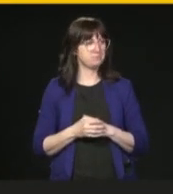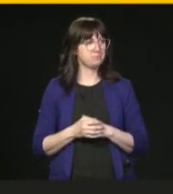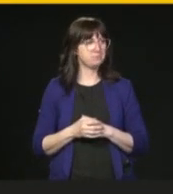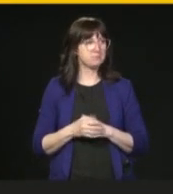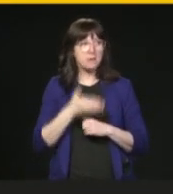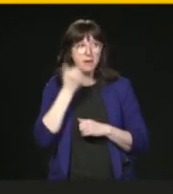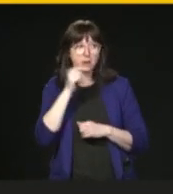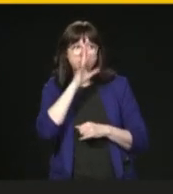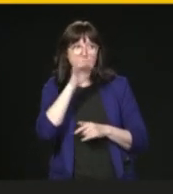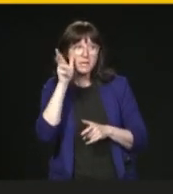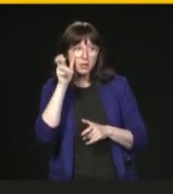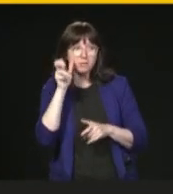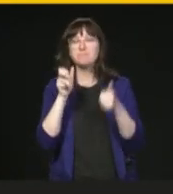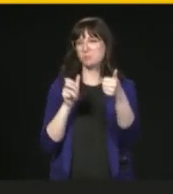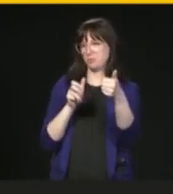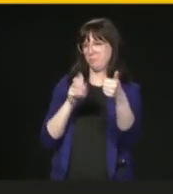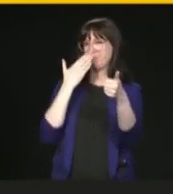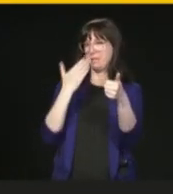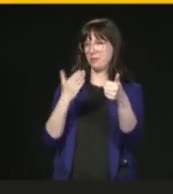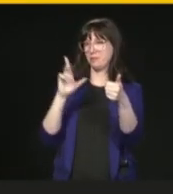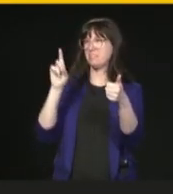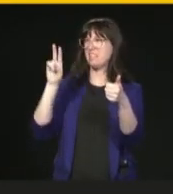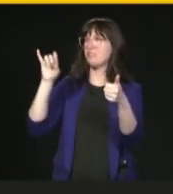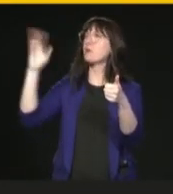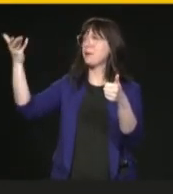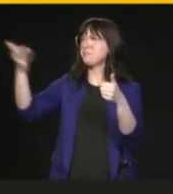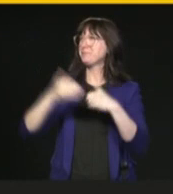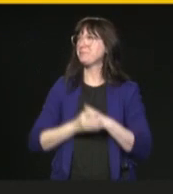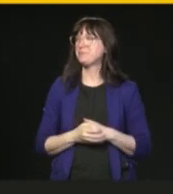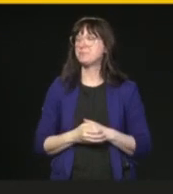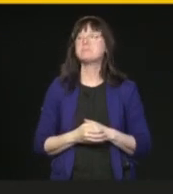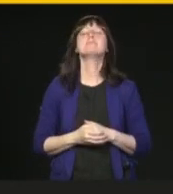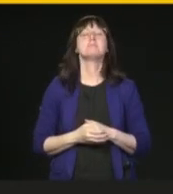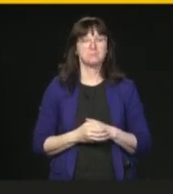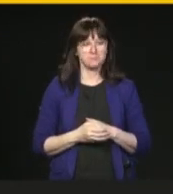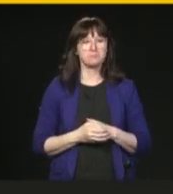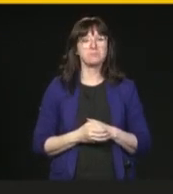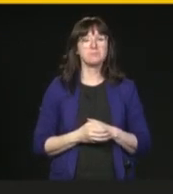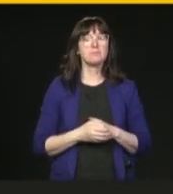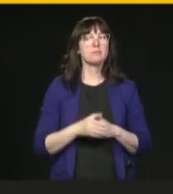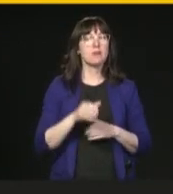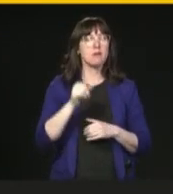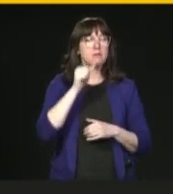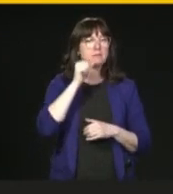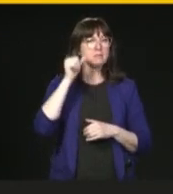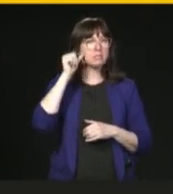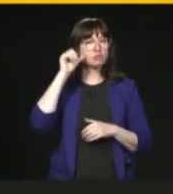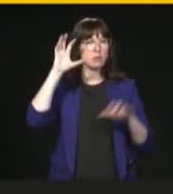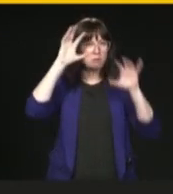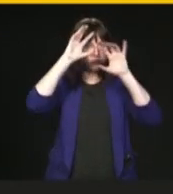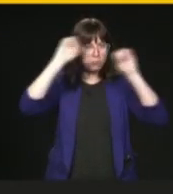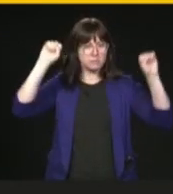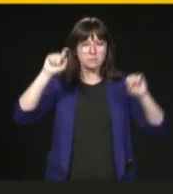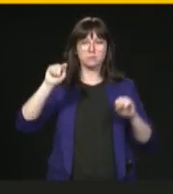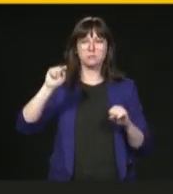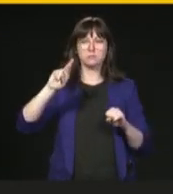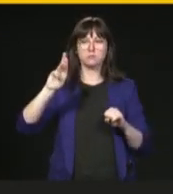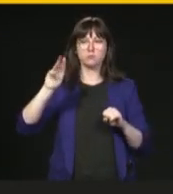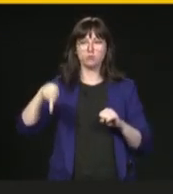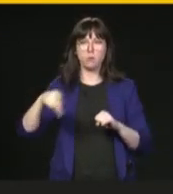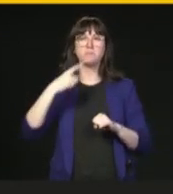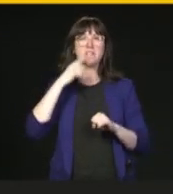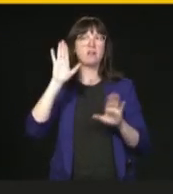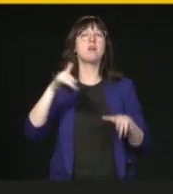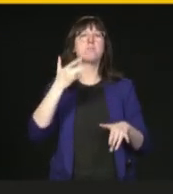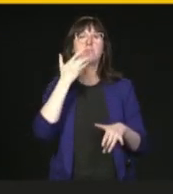Is that better? Yes, that's better. Thank you, David. All right. President Trump said yesterday that he wanted to reopen